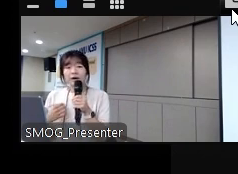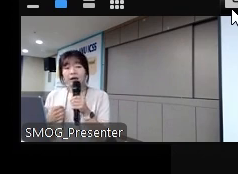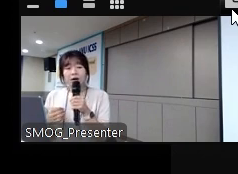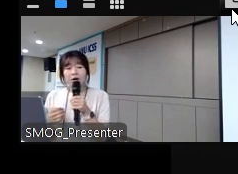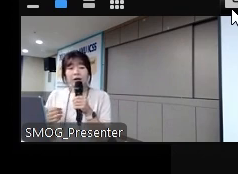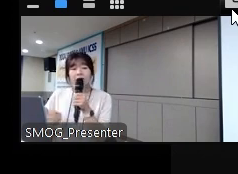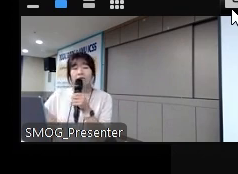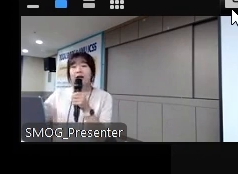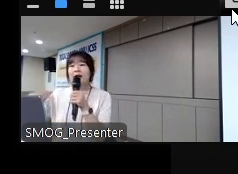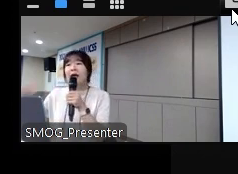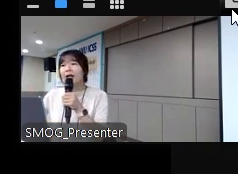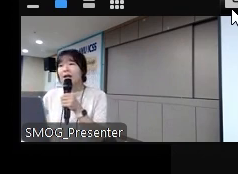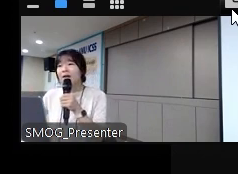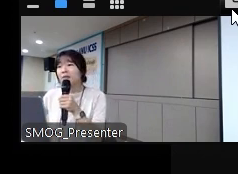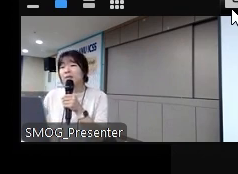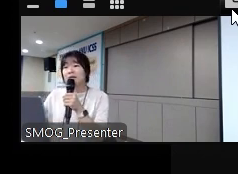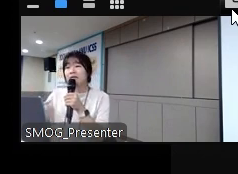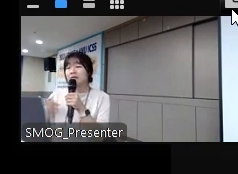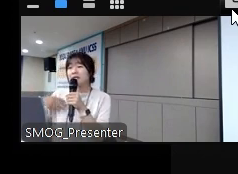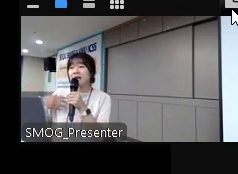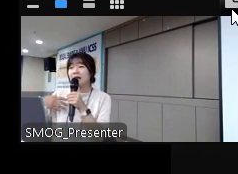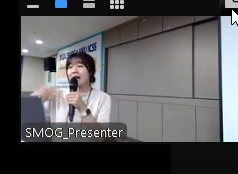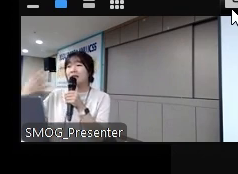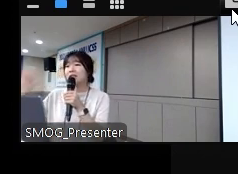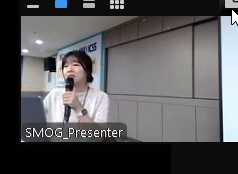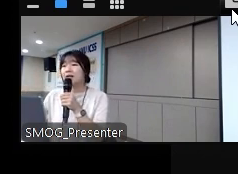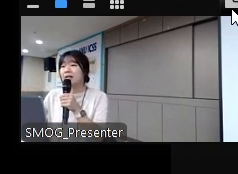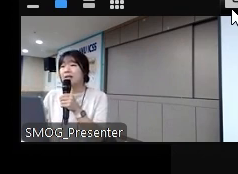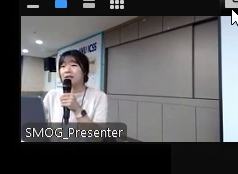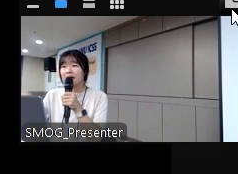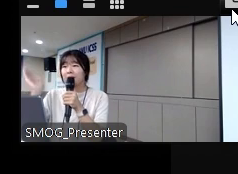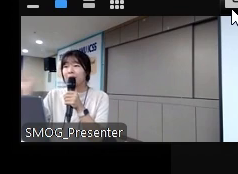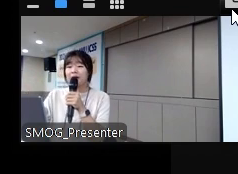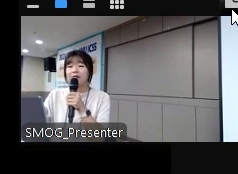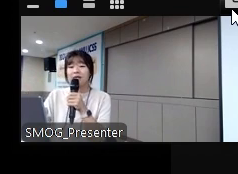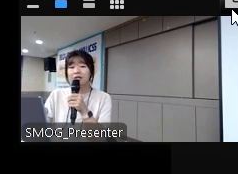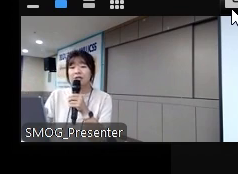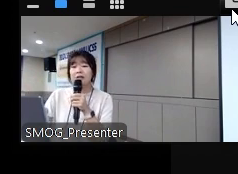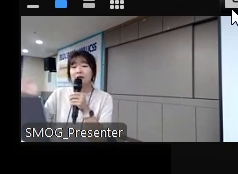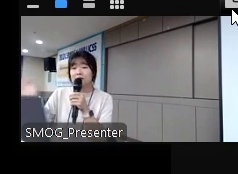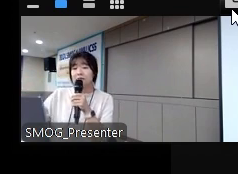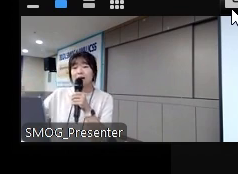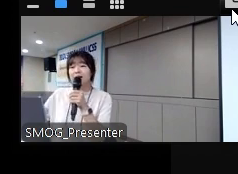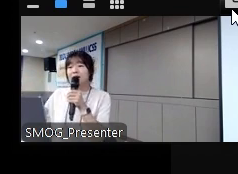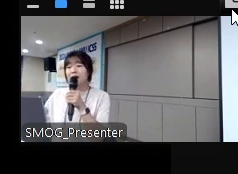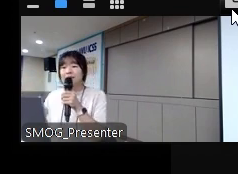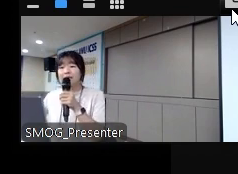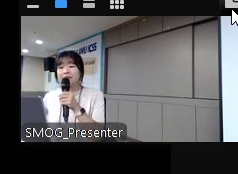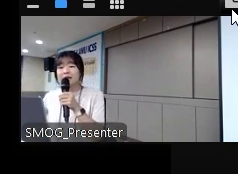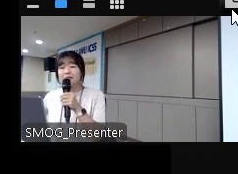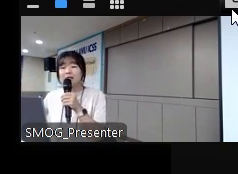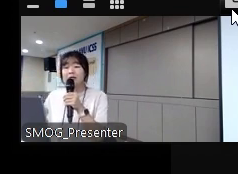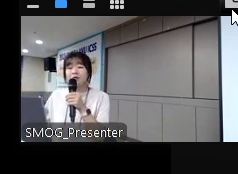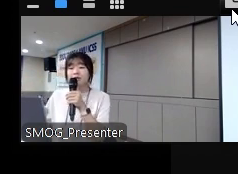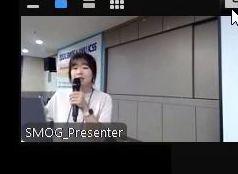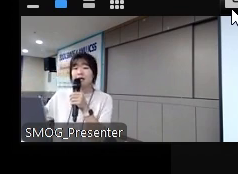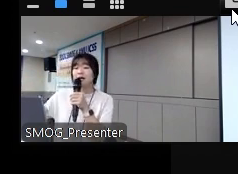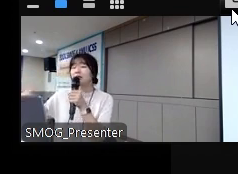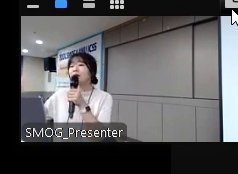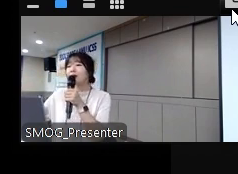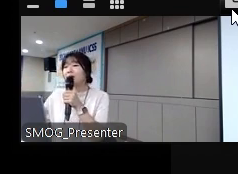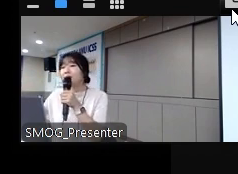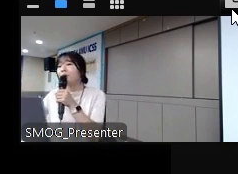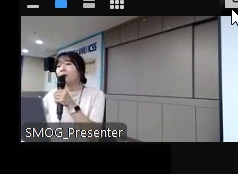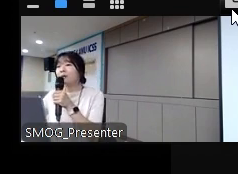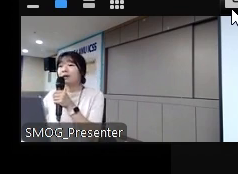boy with a red hat, as soon as I add this redundant modification, you might expect me to introduce yet